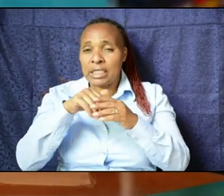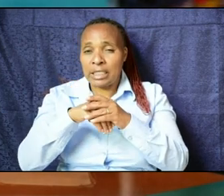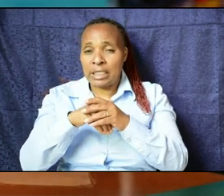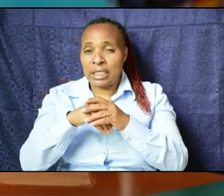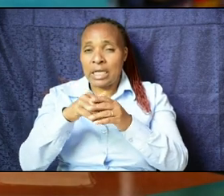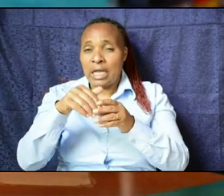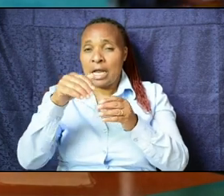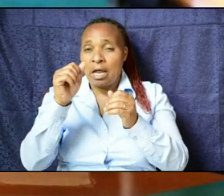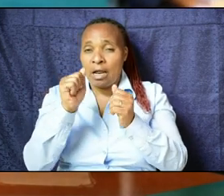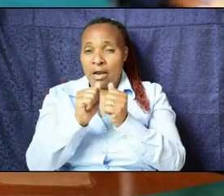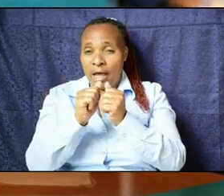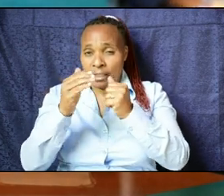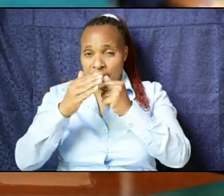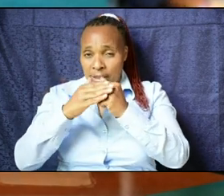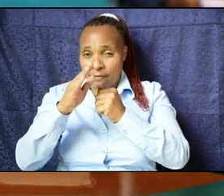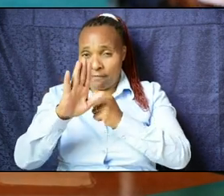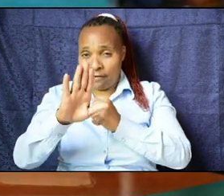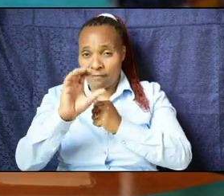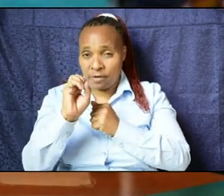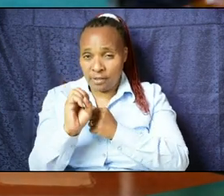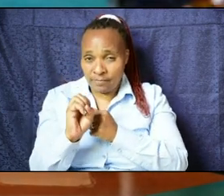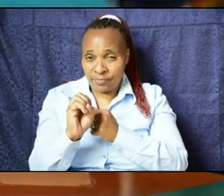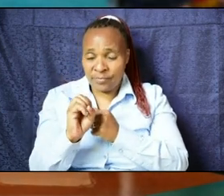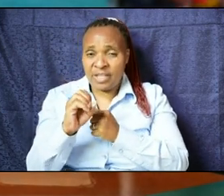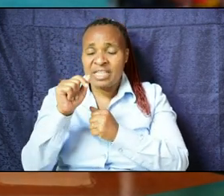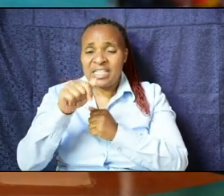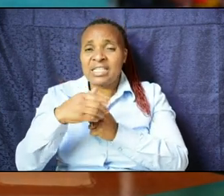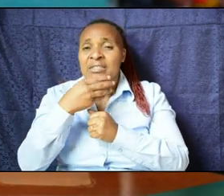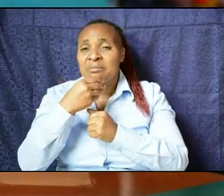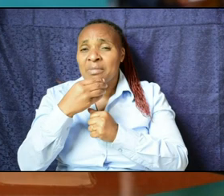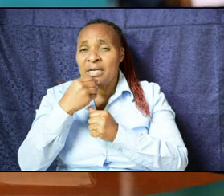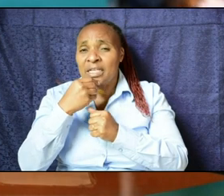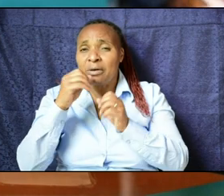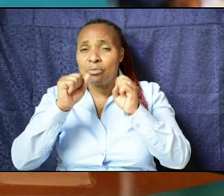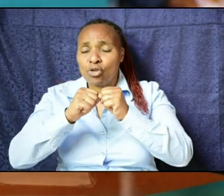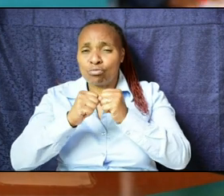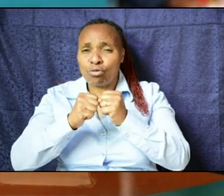1950s. Romania is known to be